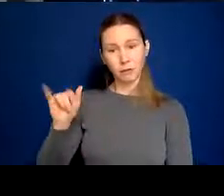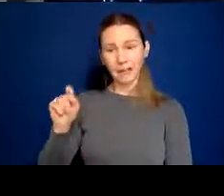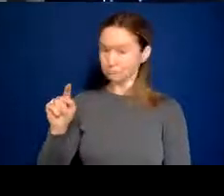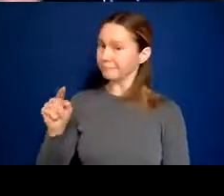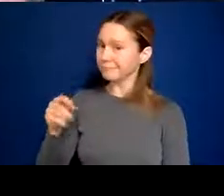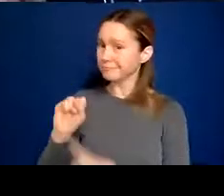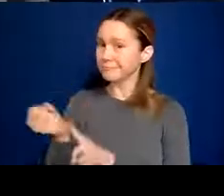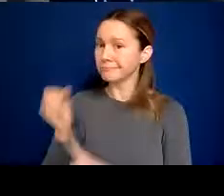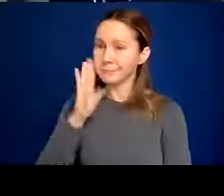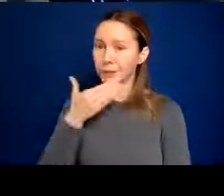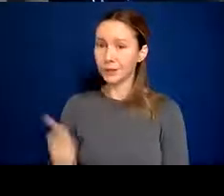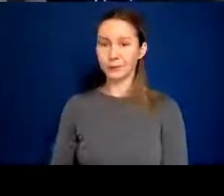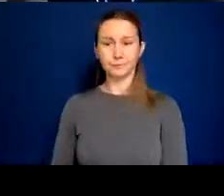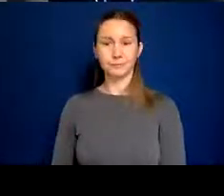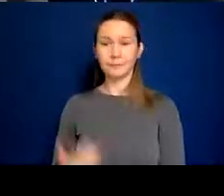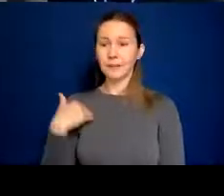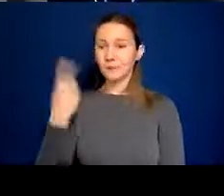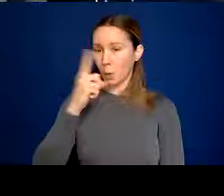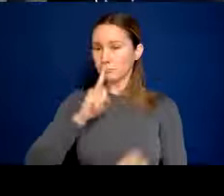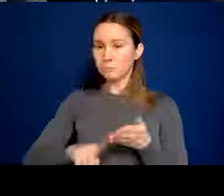This study shows that when